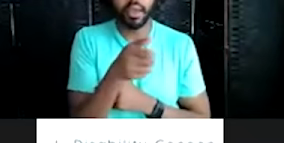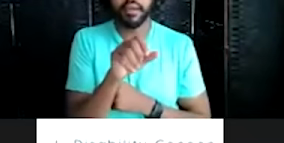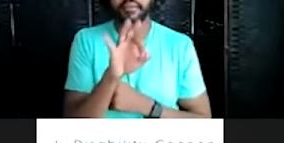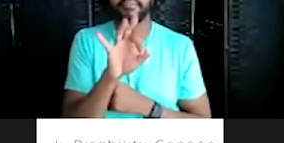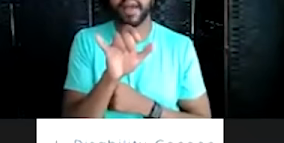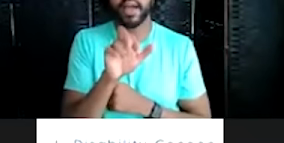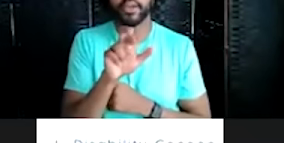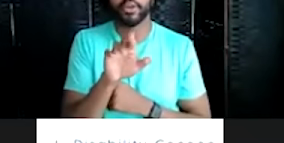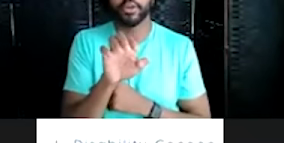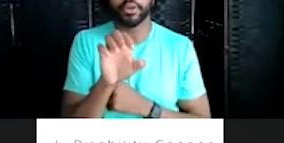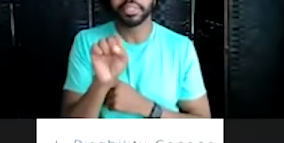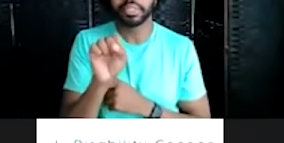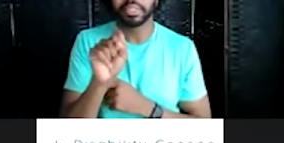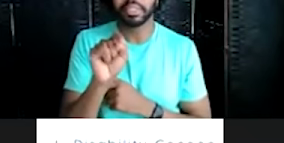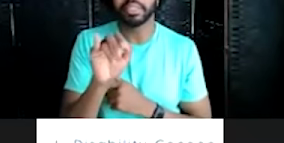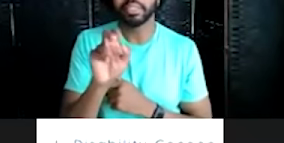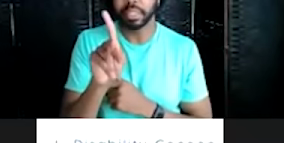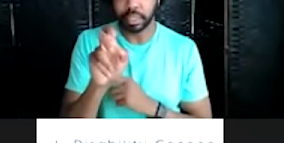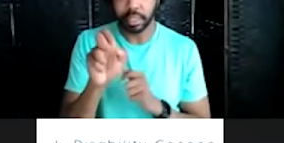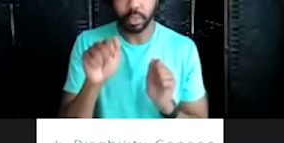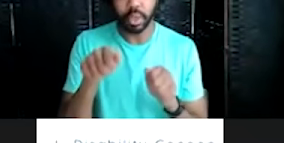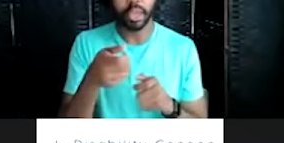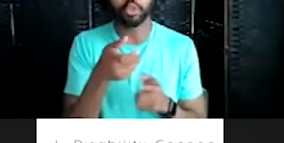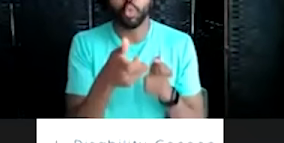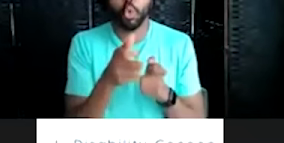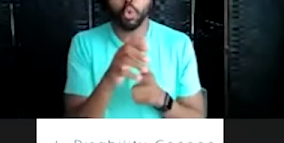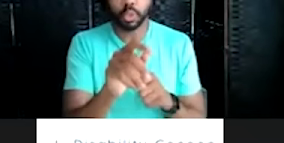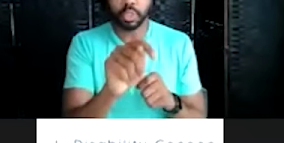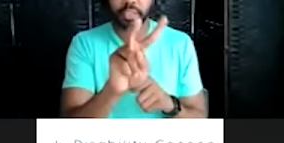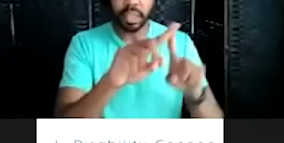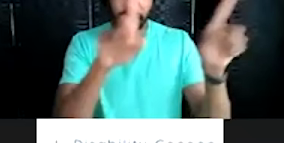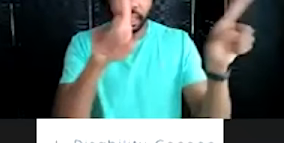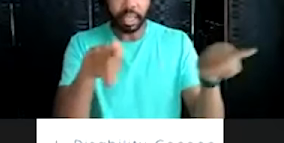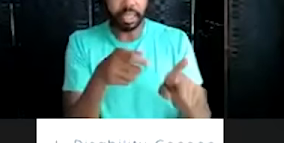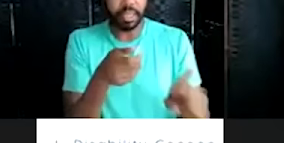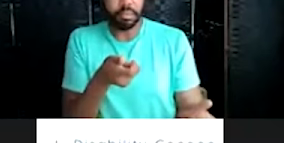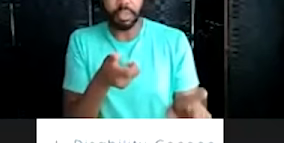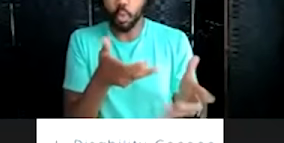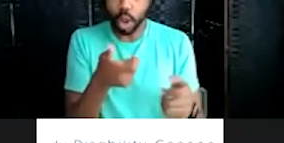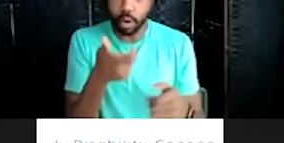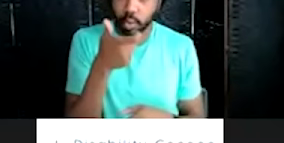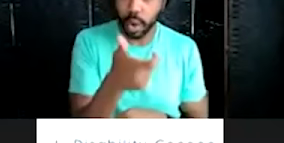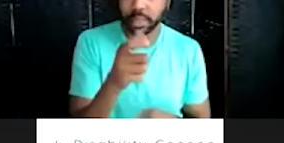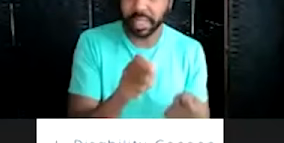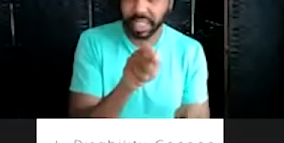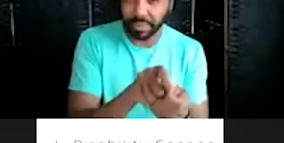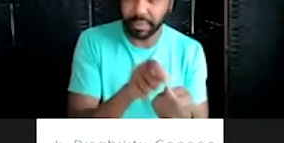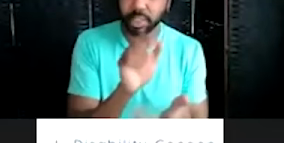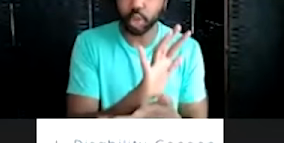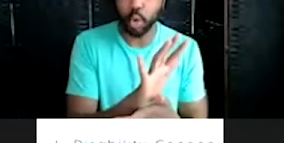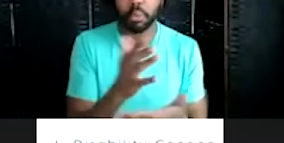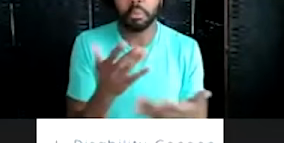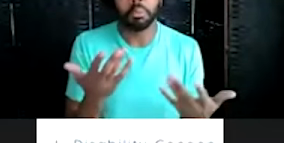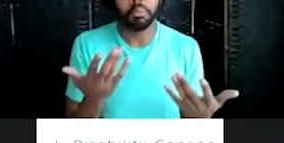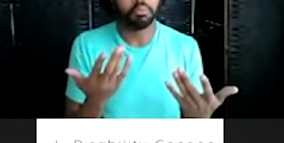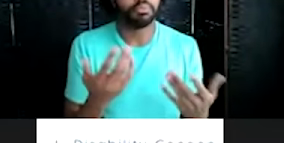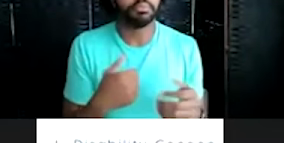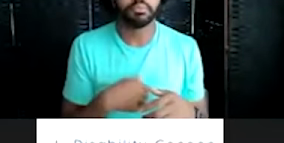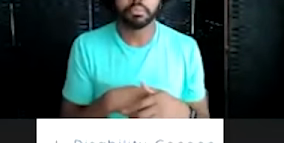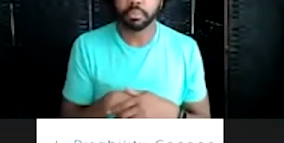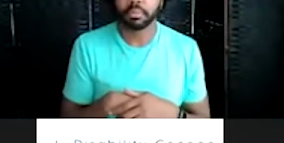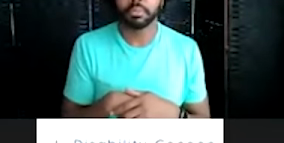and let's say you want to start watching a specific TV show the minute you walk through the door. So once you say